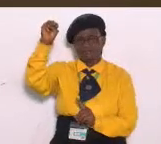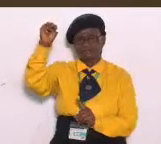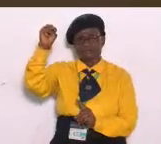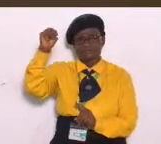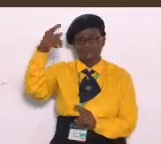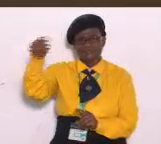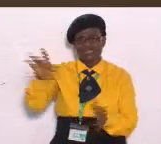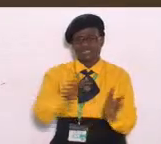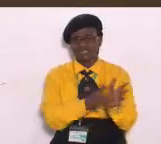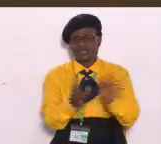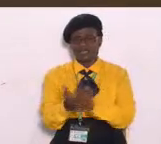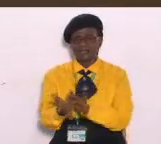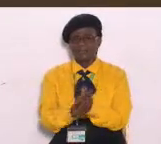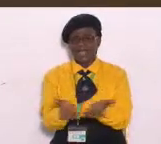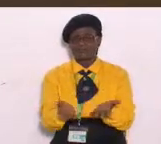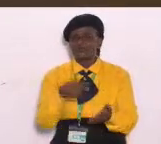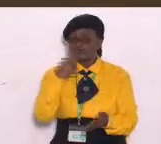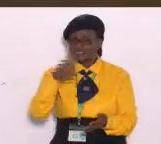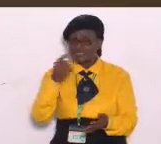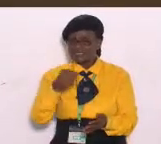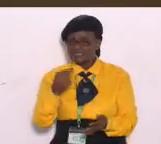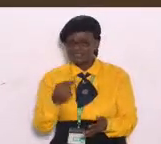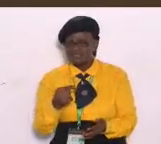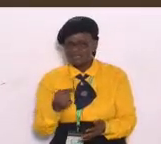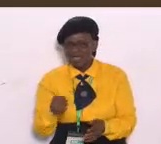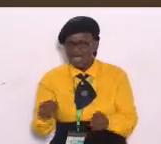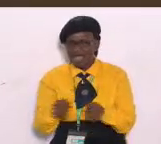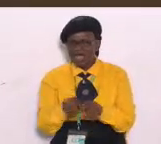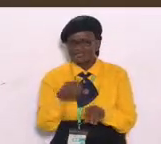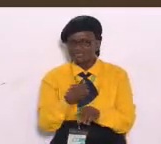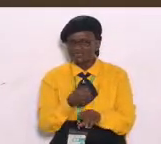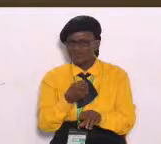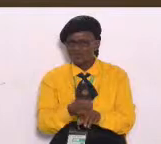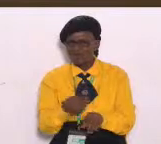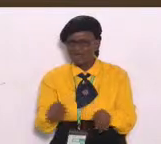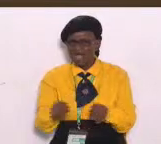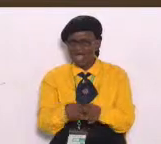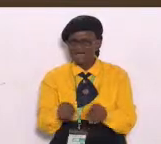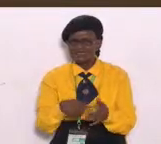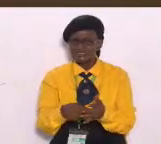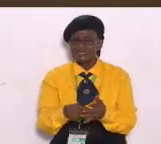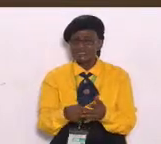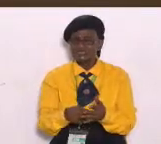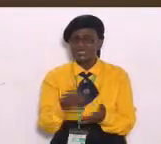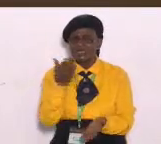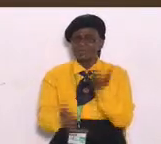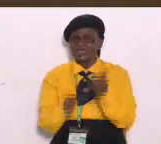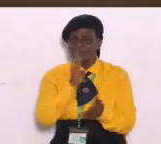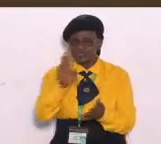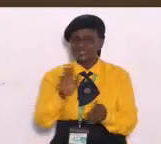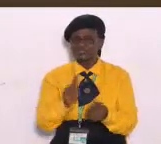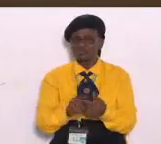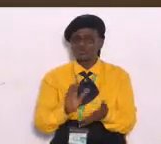The Bible says, as difficult as this may be to believe,